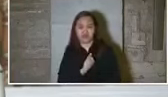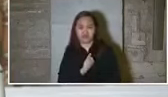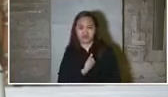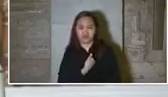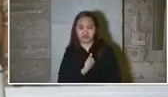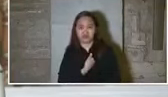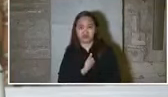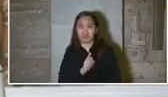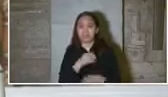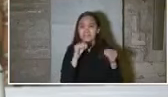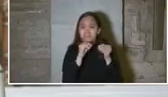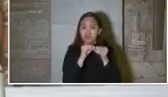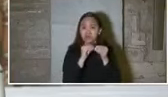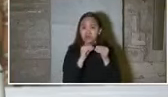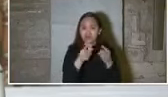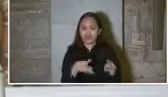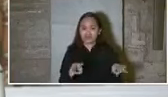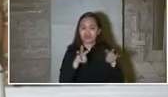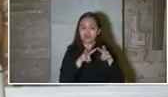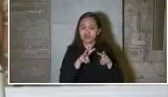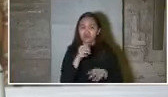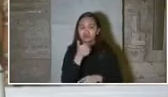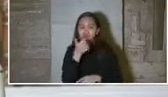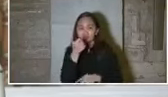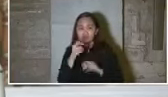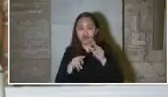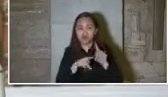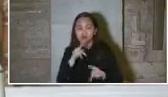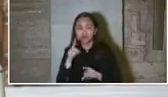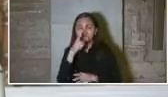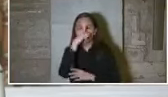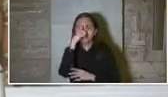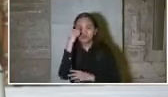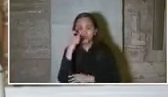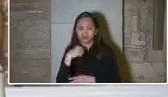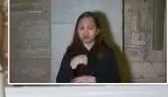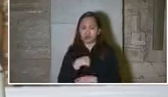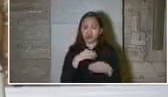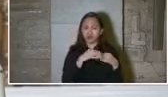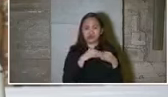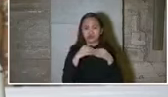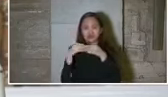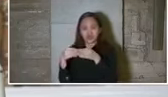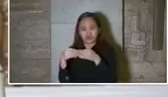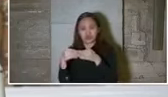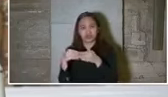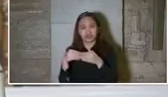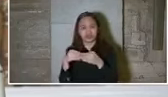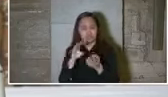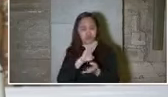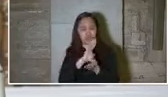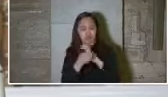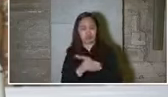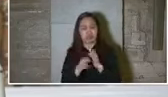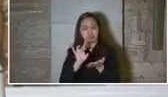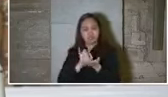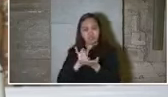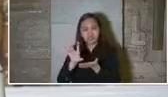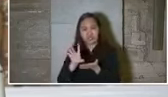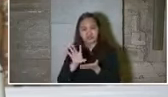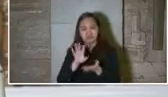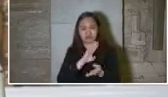as more deserving than others, because it will lead me to hate and be